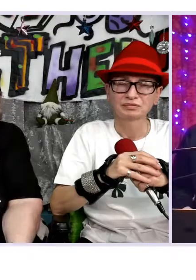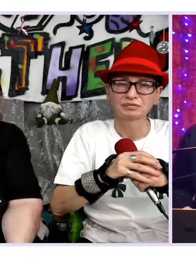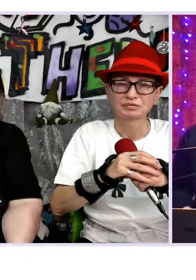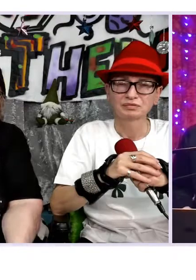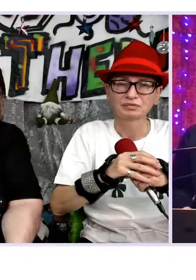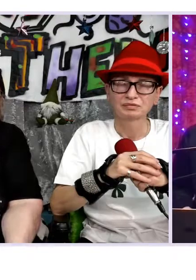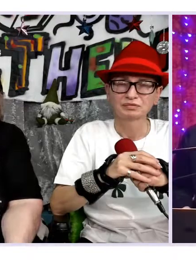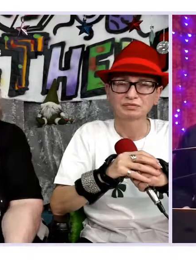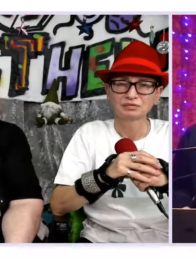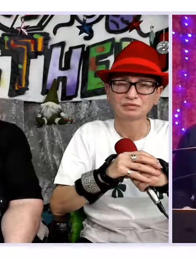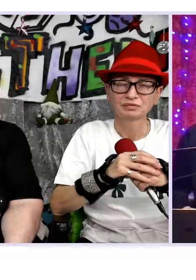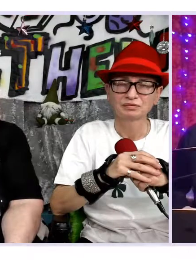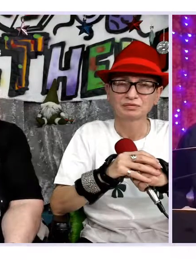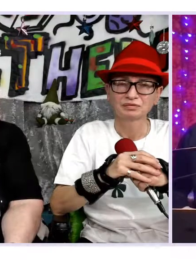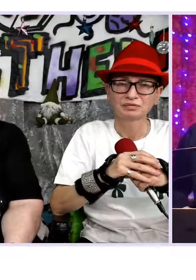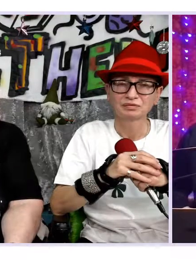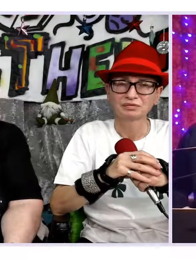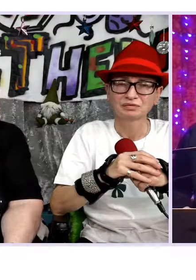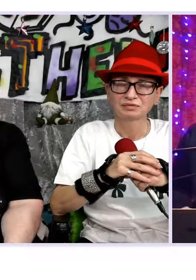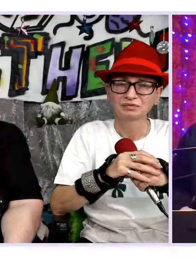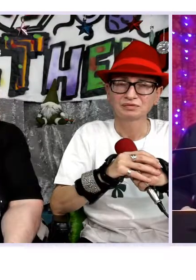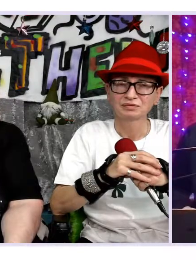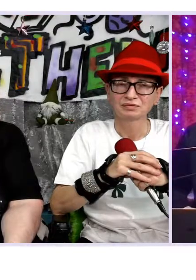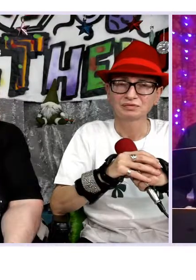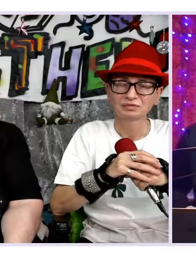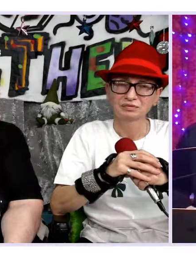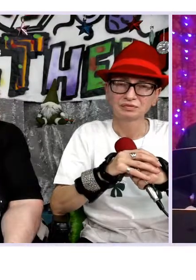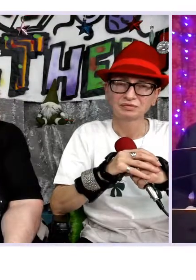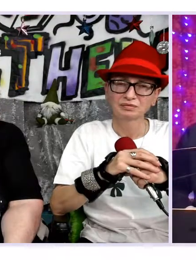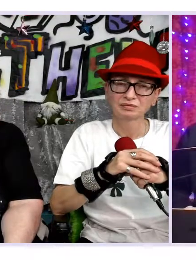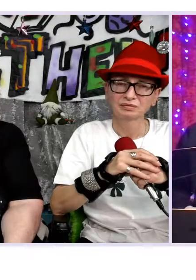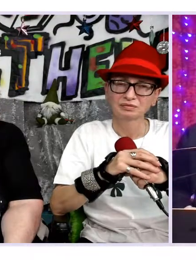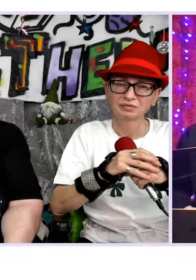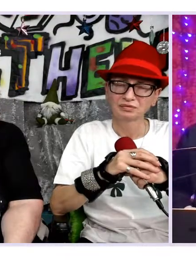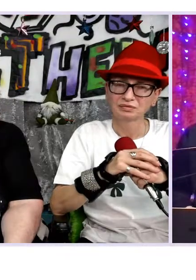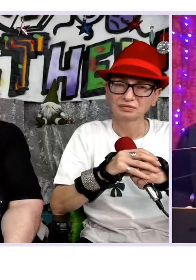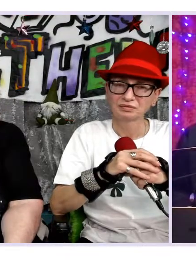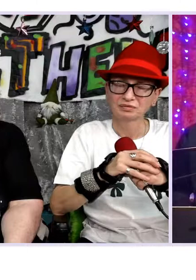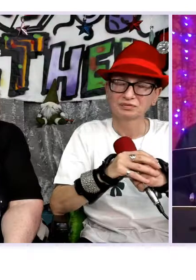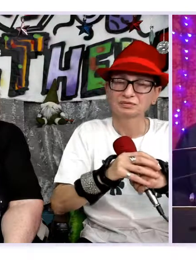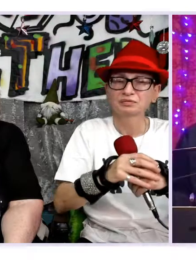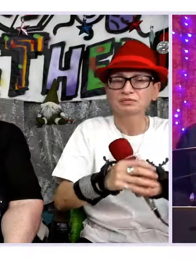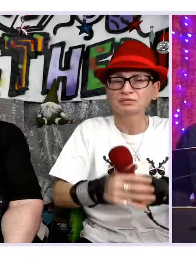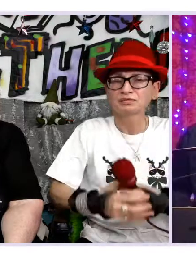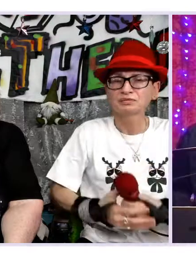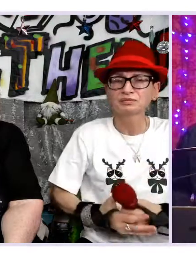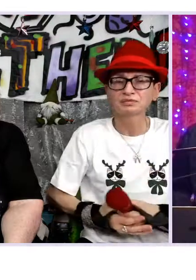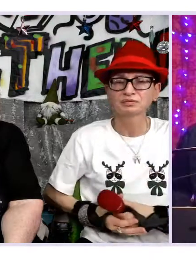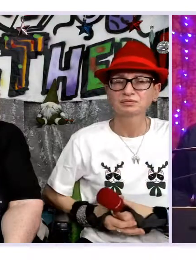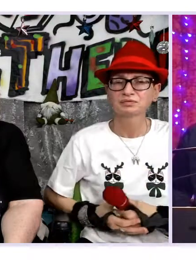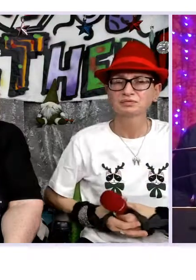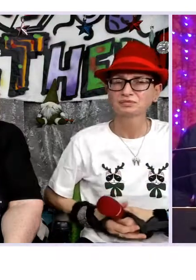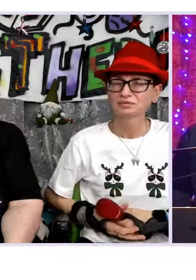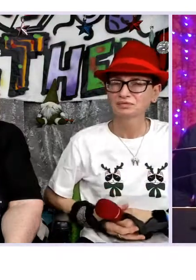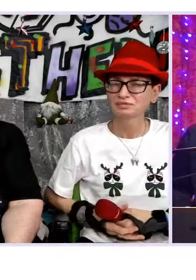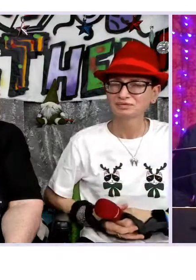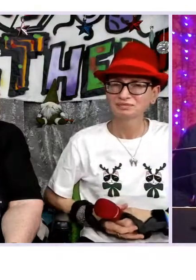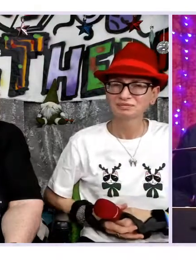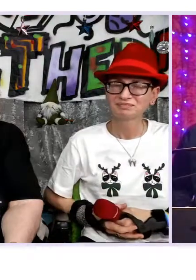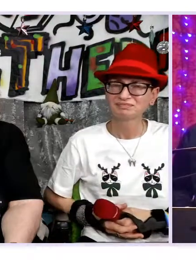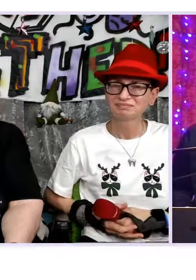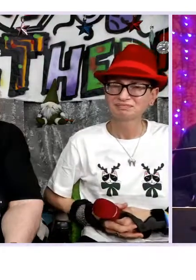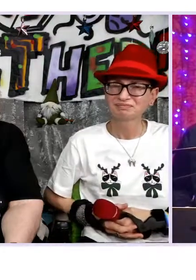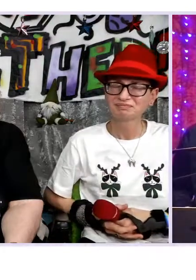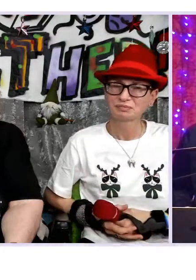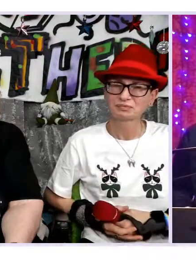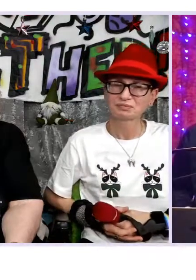that people kind of are expecting. I think if it's anything less than a kind of groundbreaking game, I think it's almost